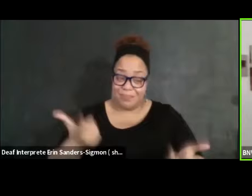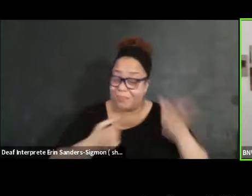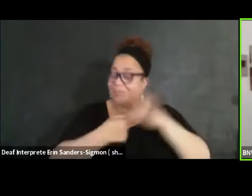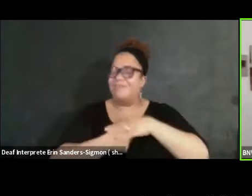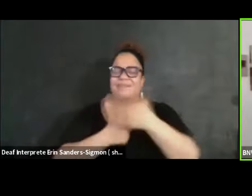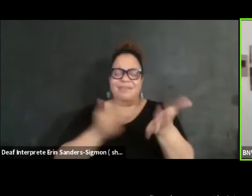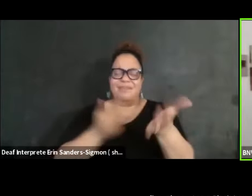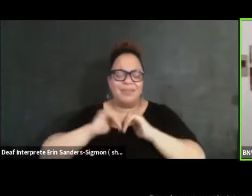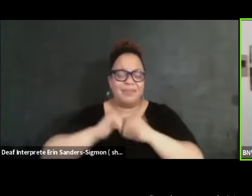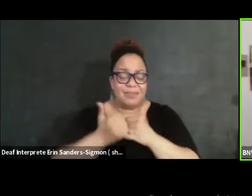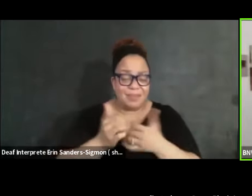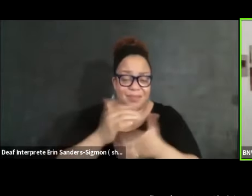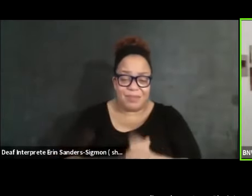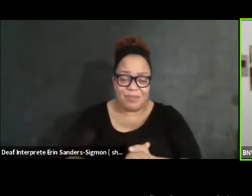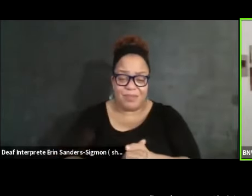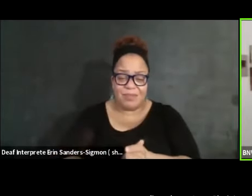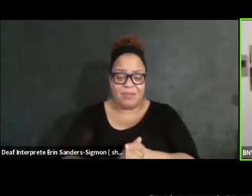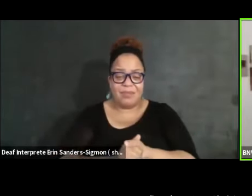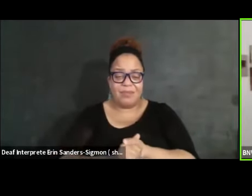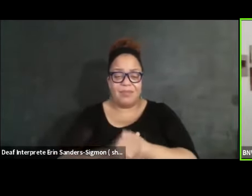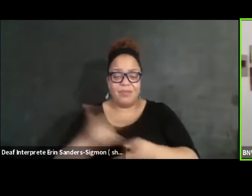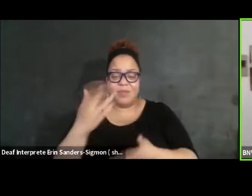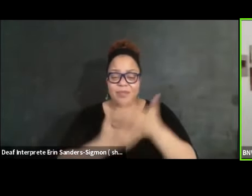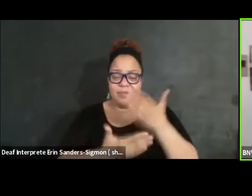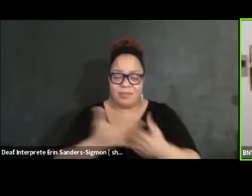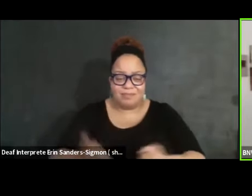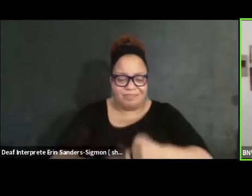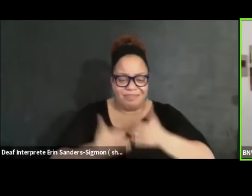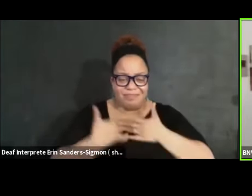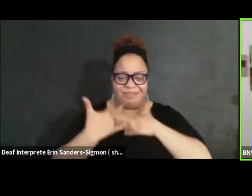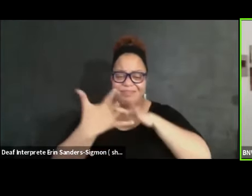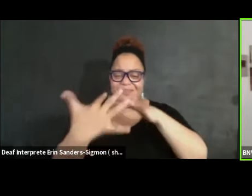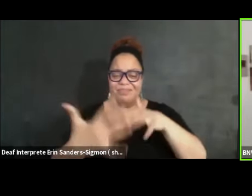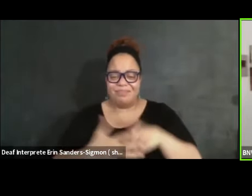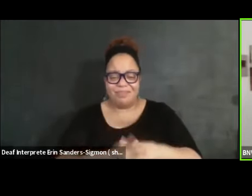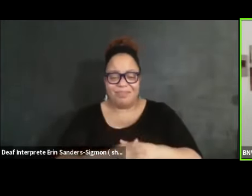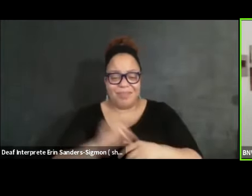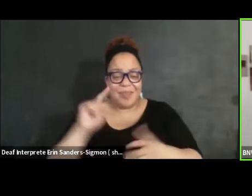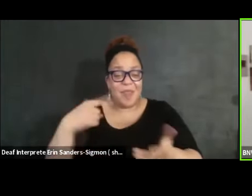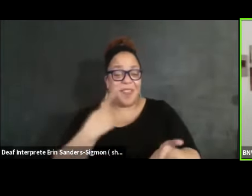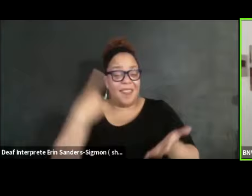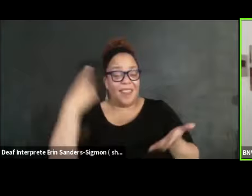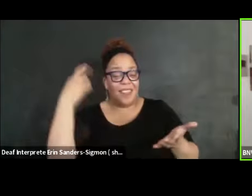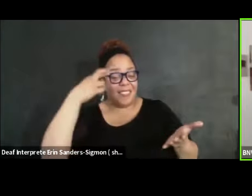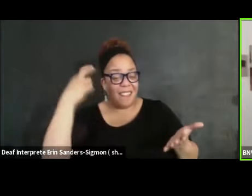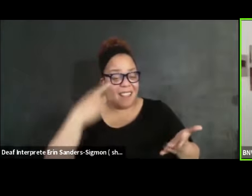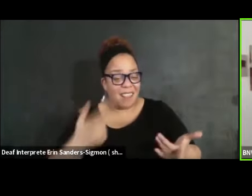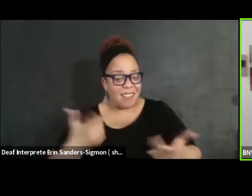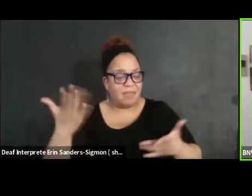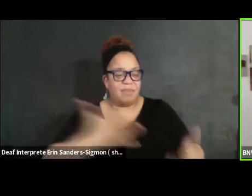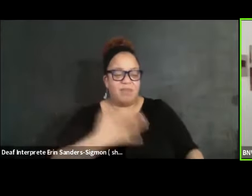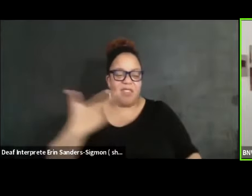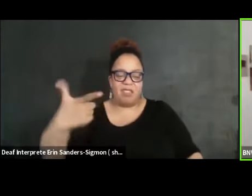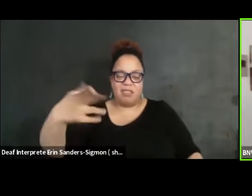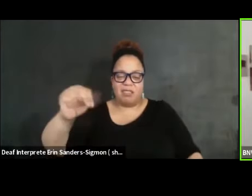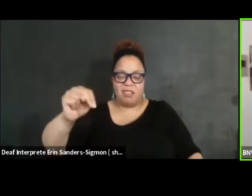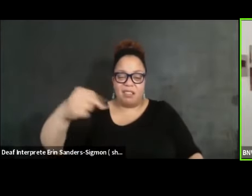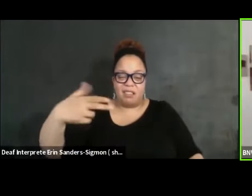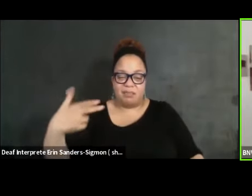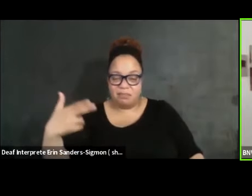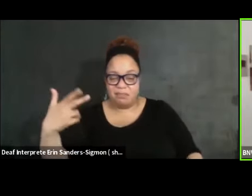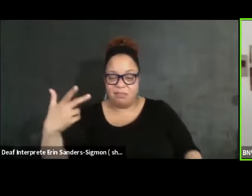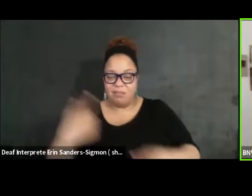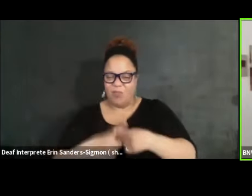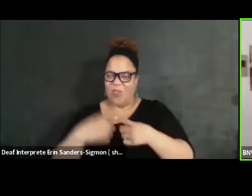he realized they brought a gun to a knife fight ever. See a black